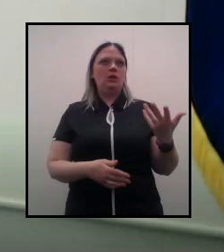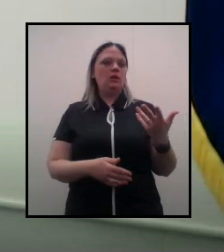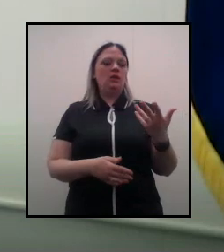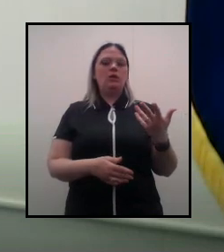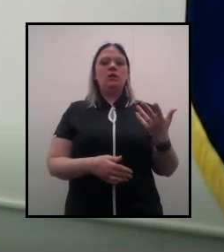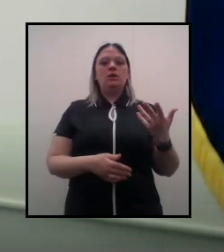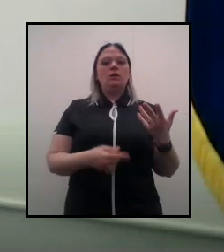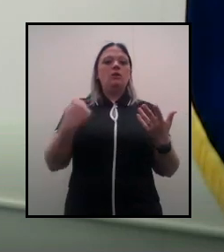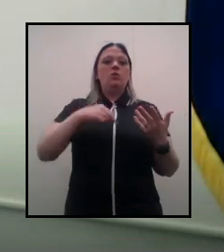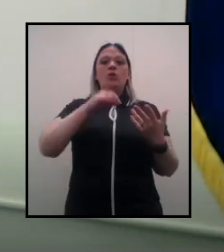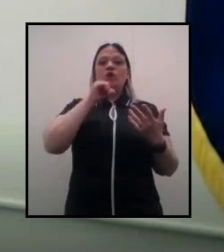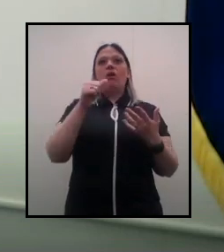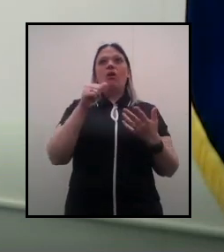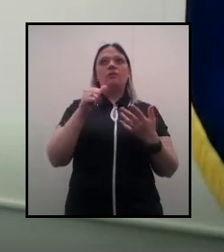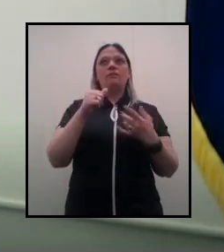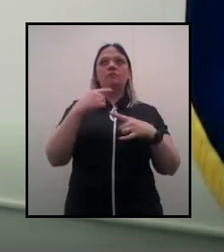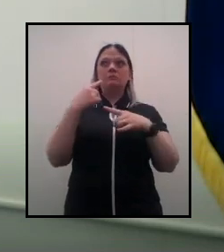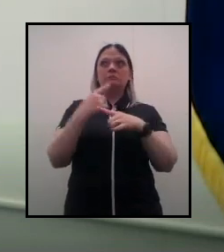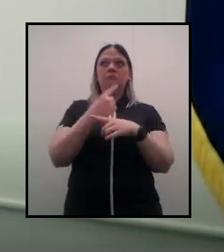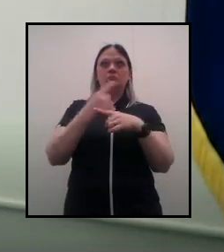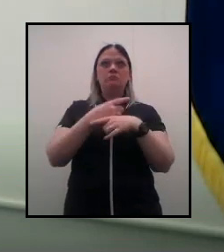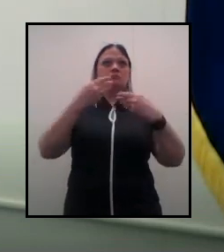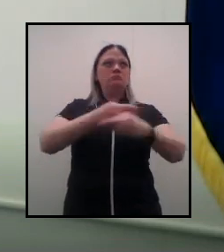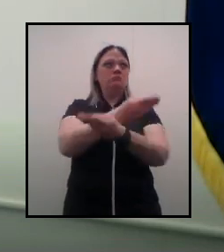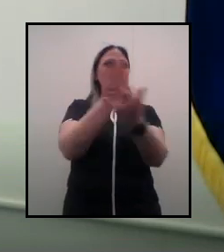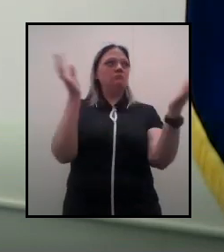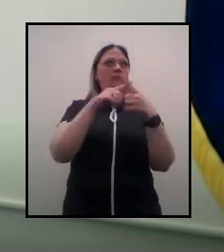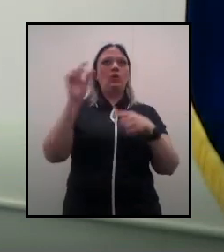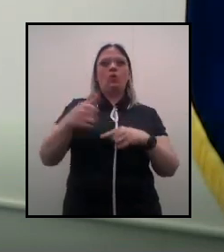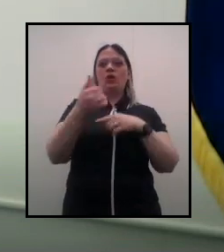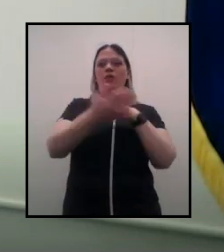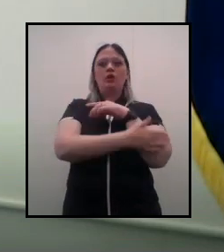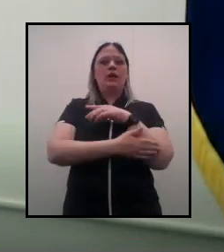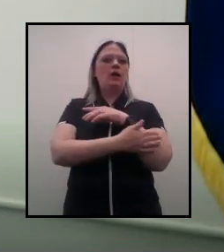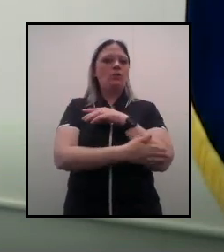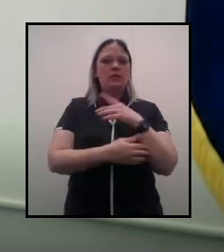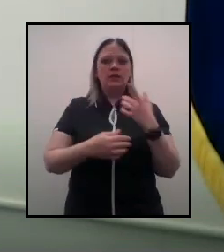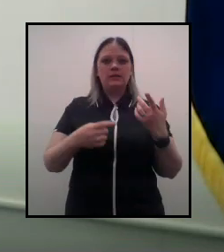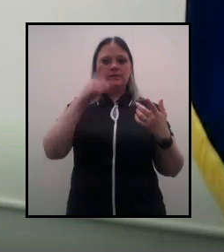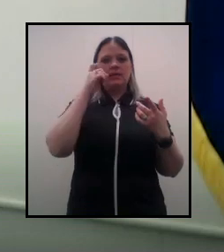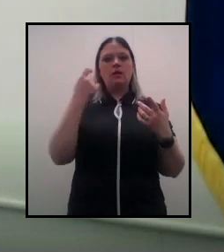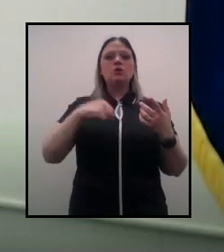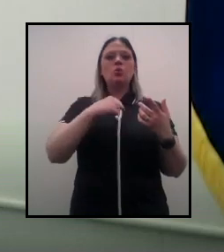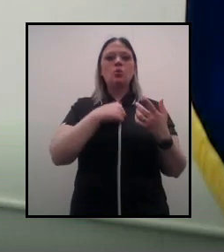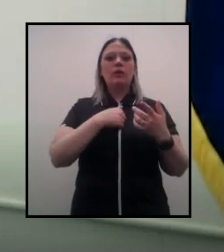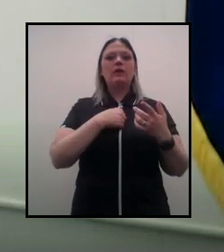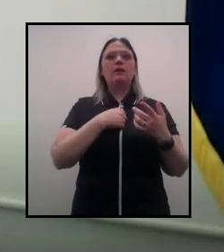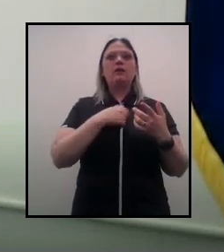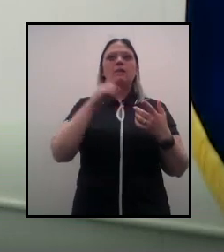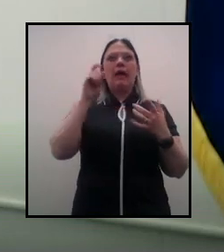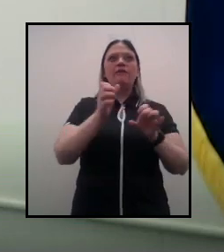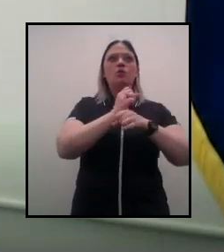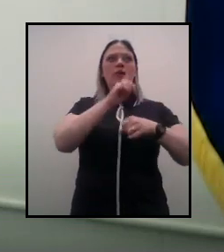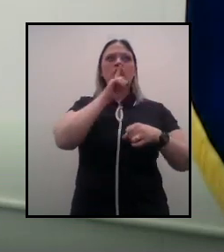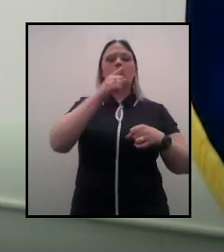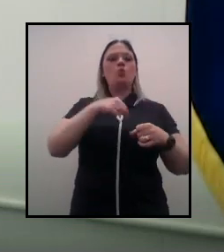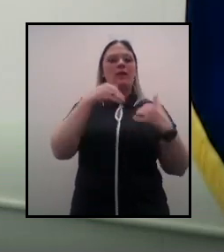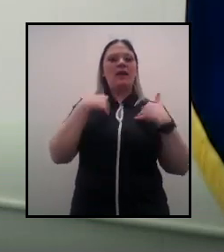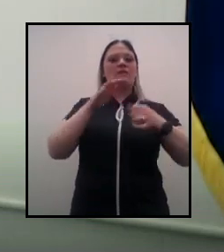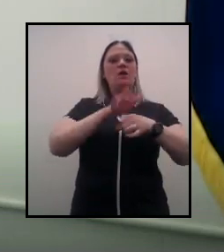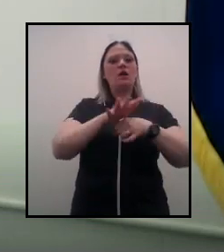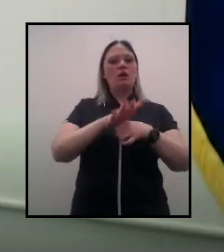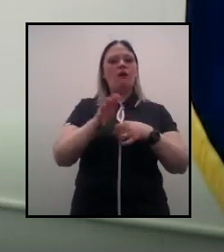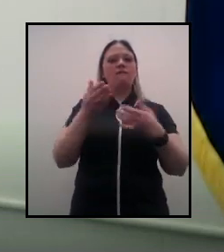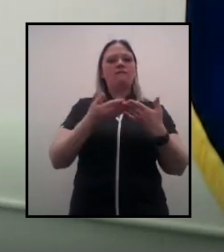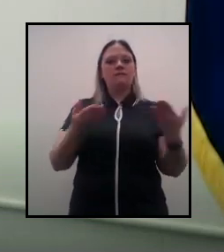been, routinely, providing to other counties because we have to make sure that we have enough supplies for